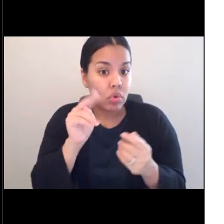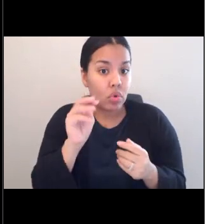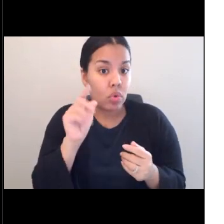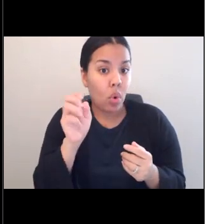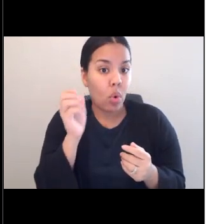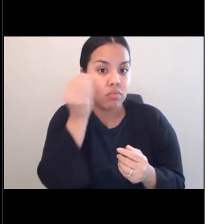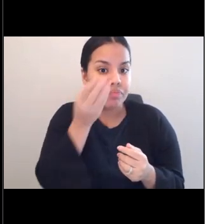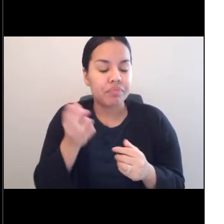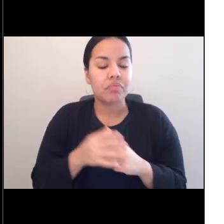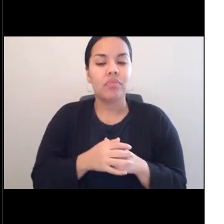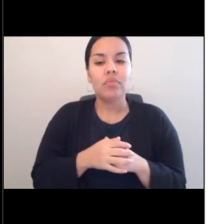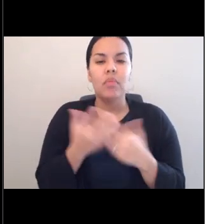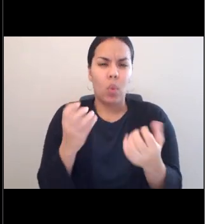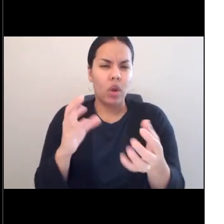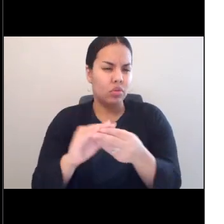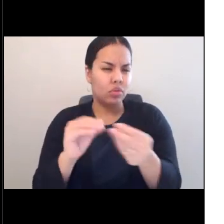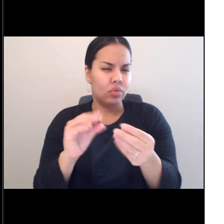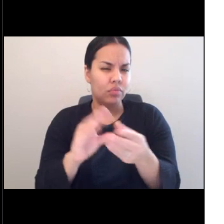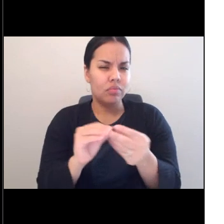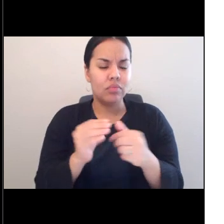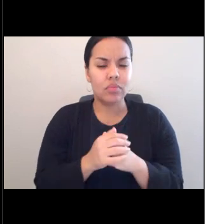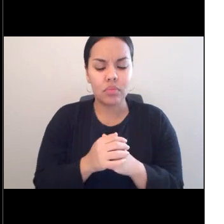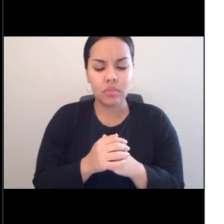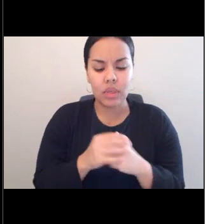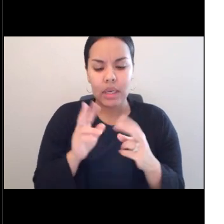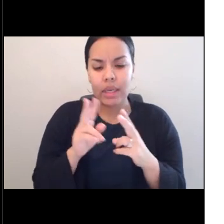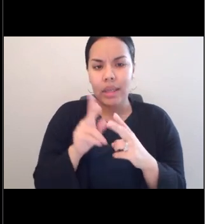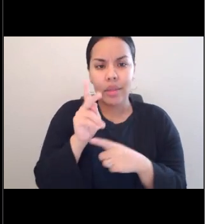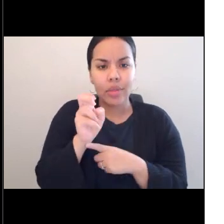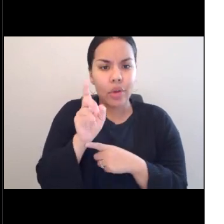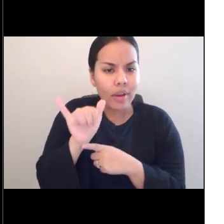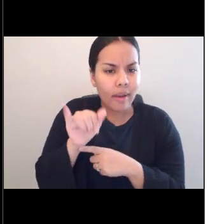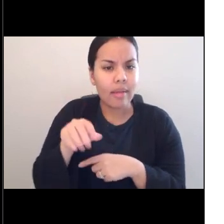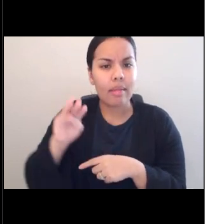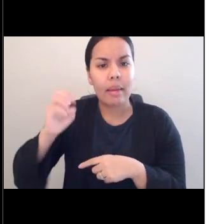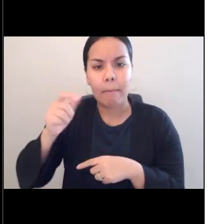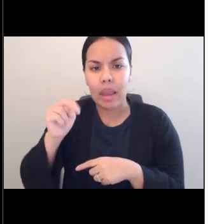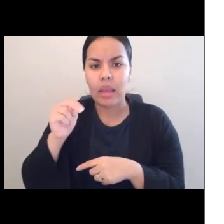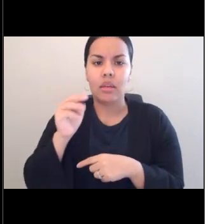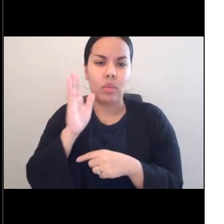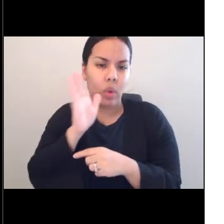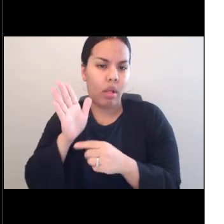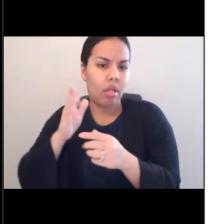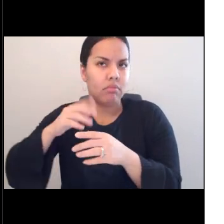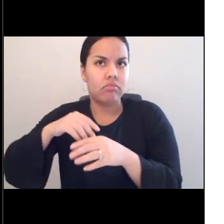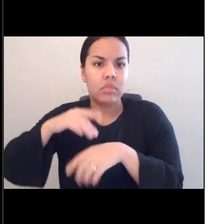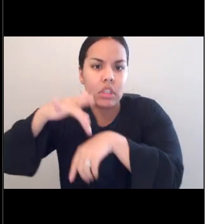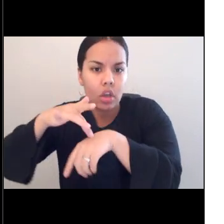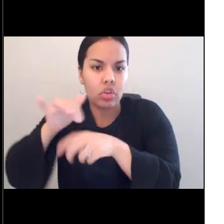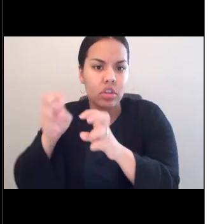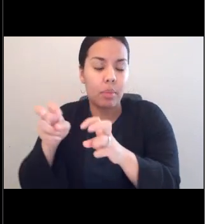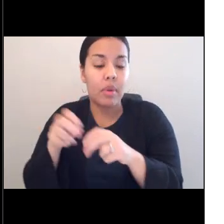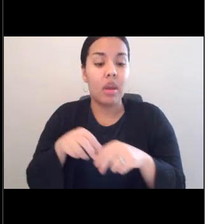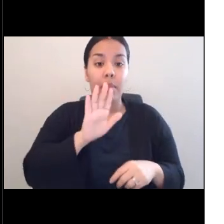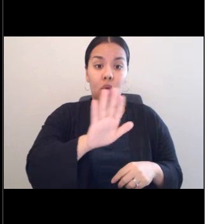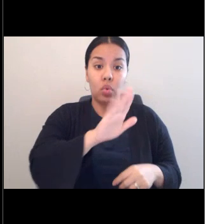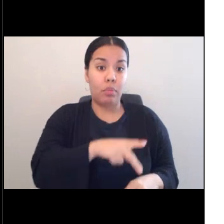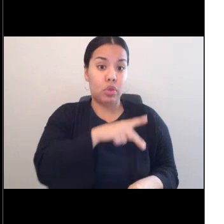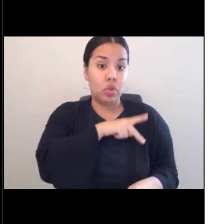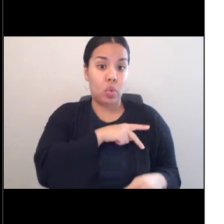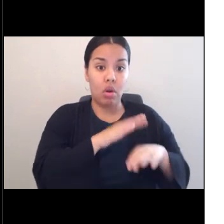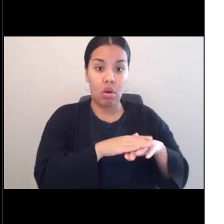think either Kelly or Megan will get to as well, that your persona on social media is